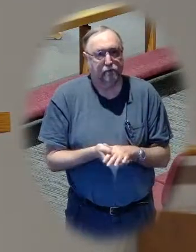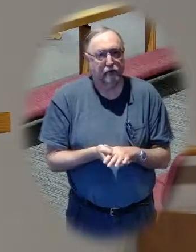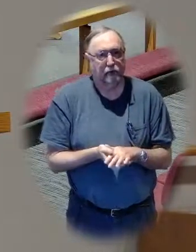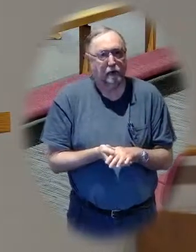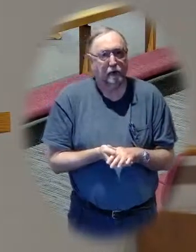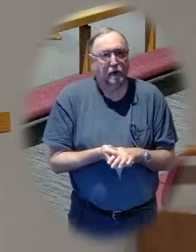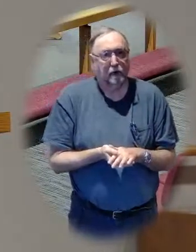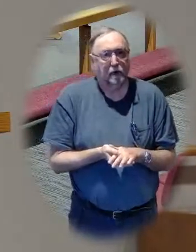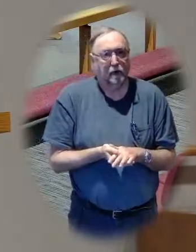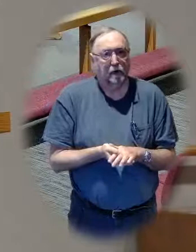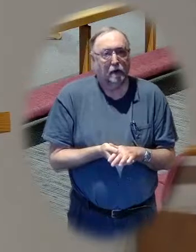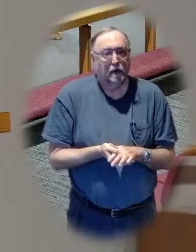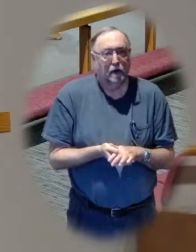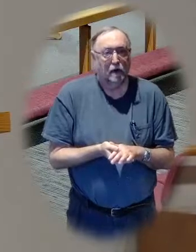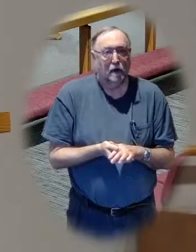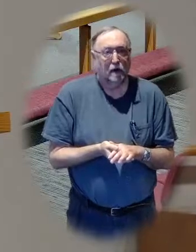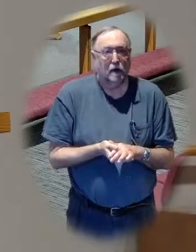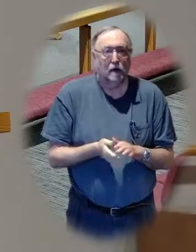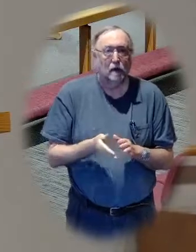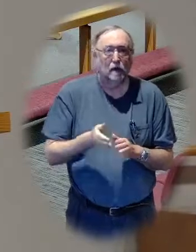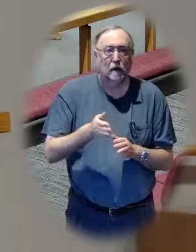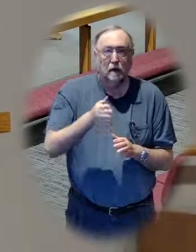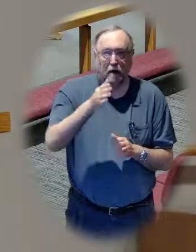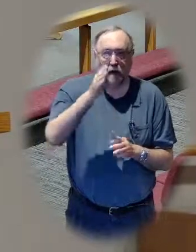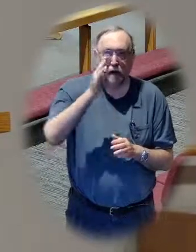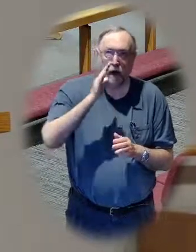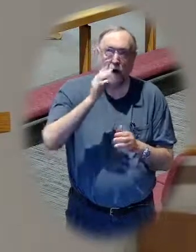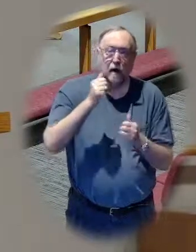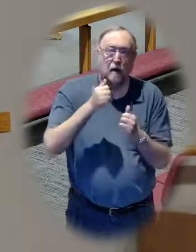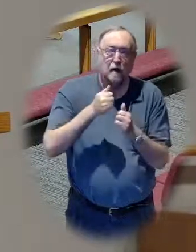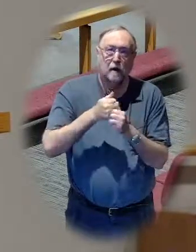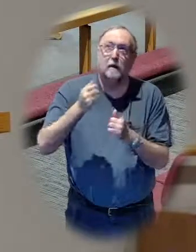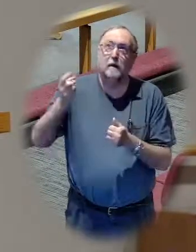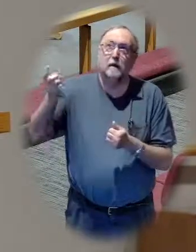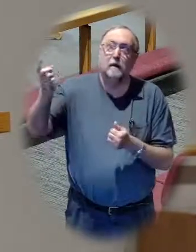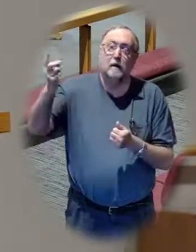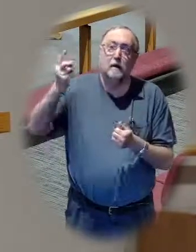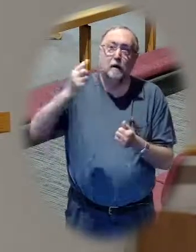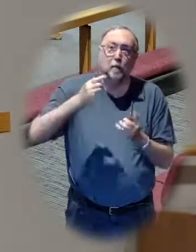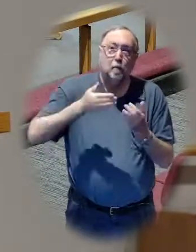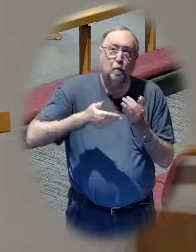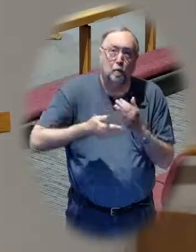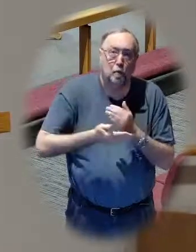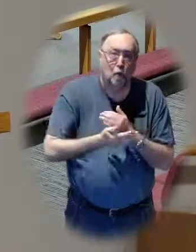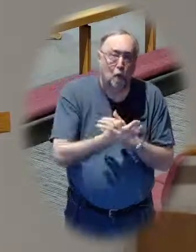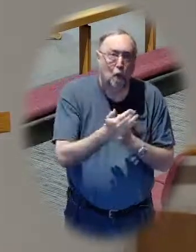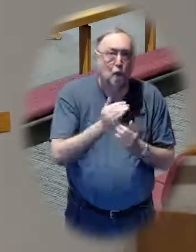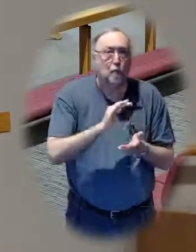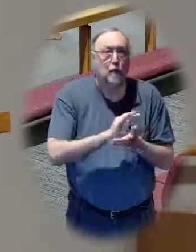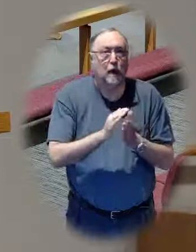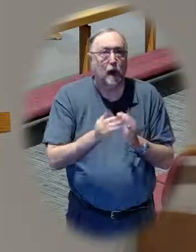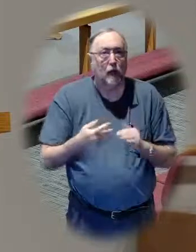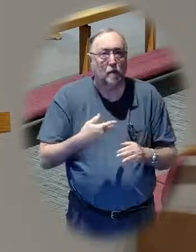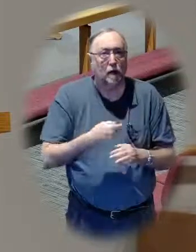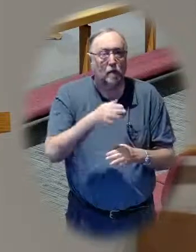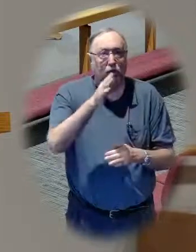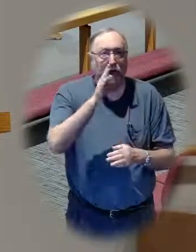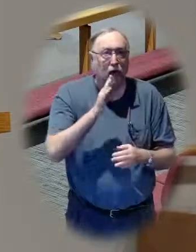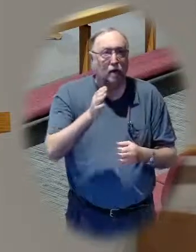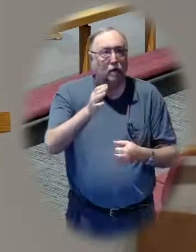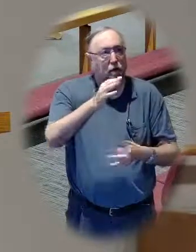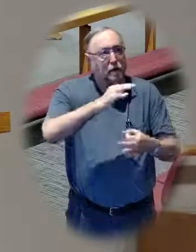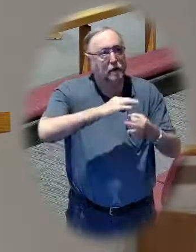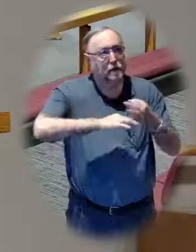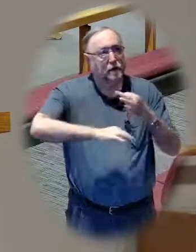So here comes the firstborn of God himself, born to be the Lamb of God, born to take your place and